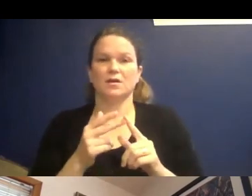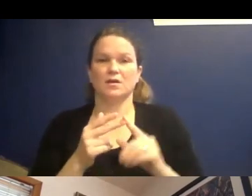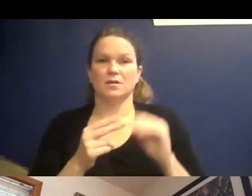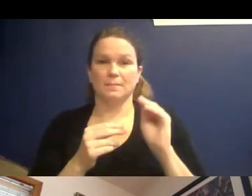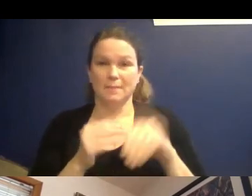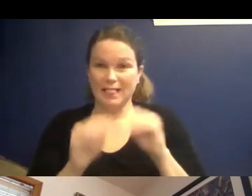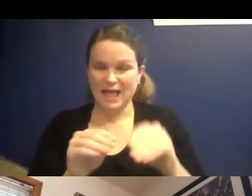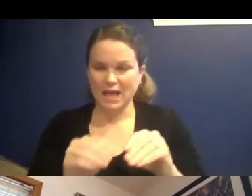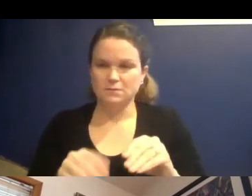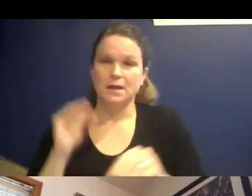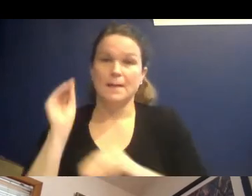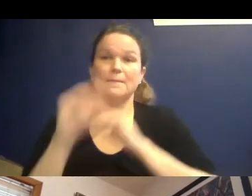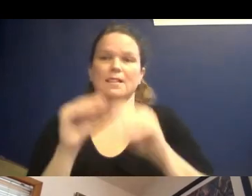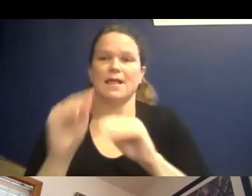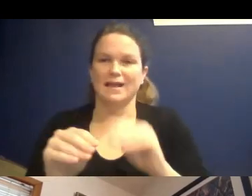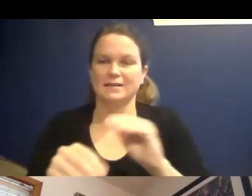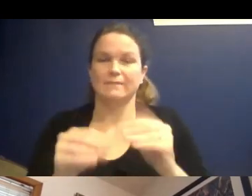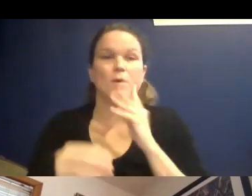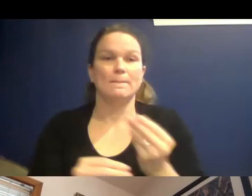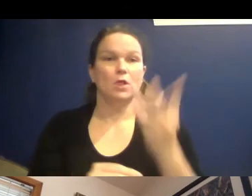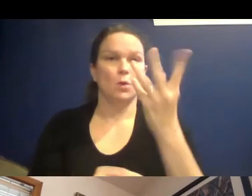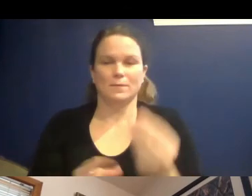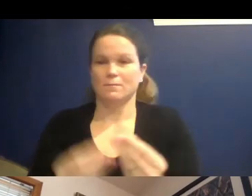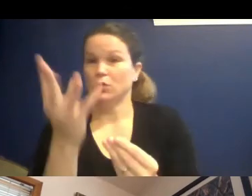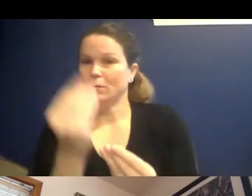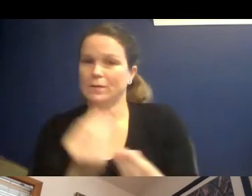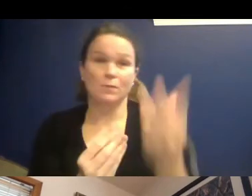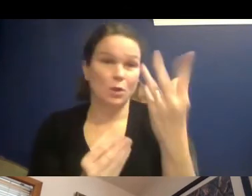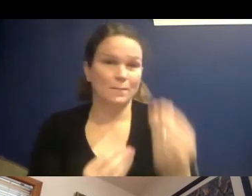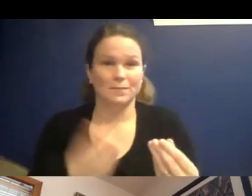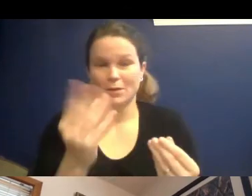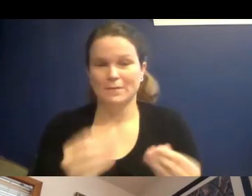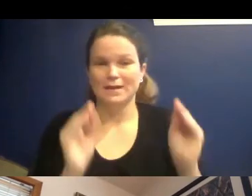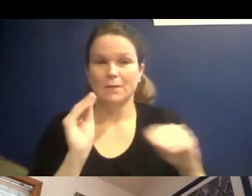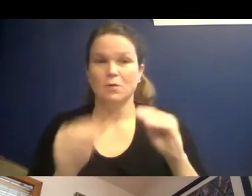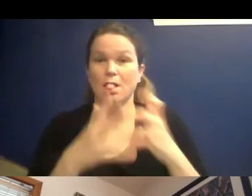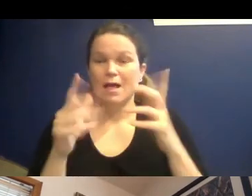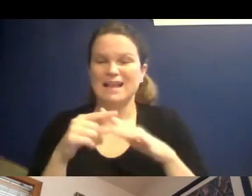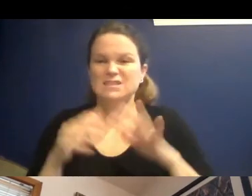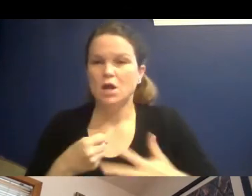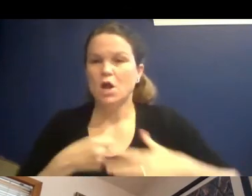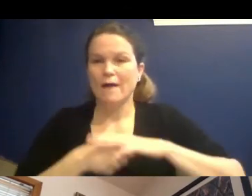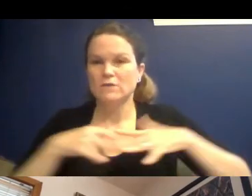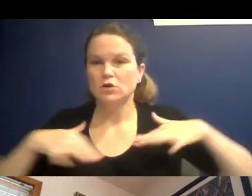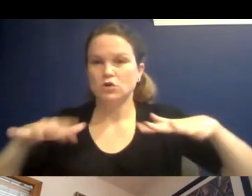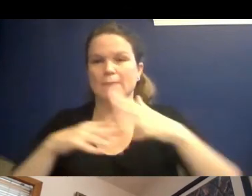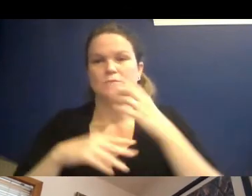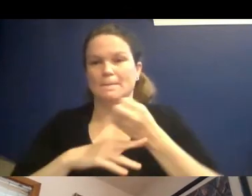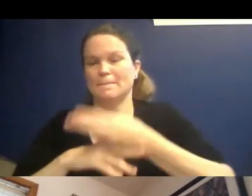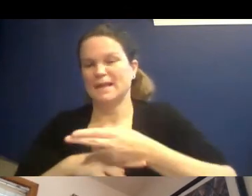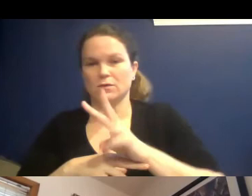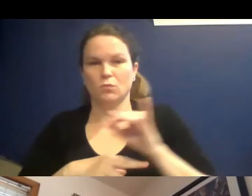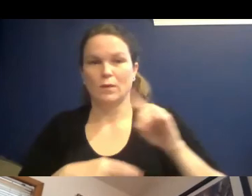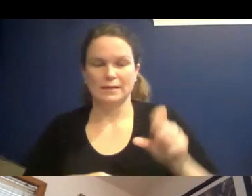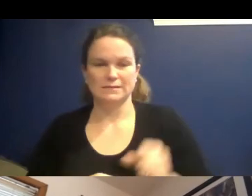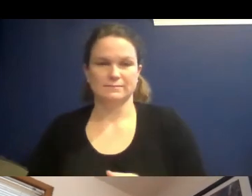have flowers blooming late in the season. You can plant lots of them as a cover crop to outcompete weeds.